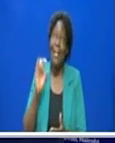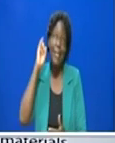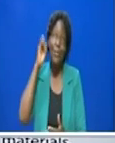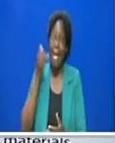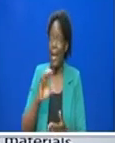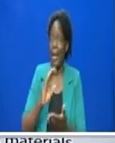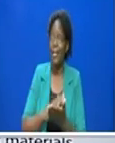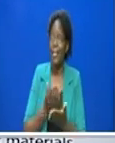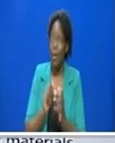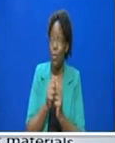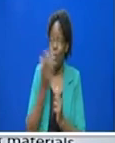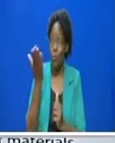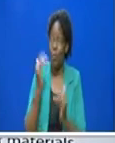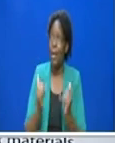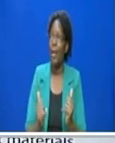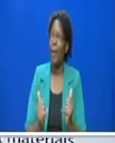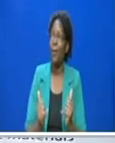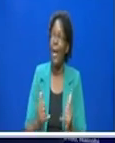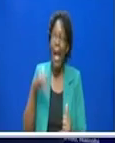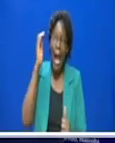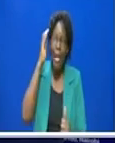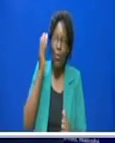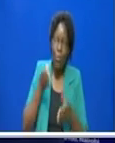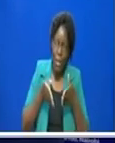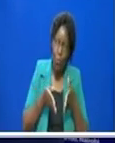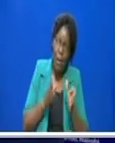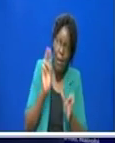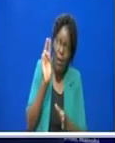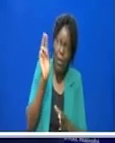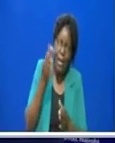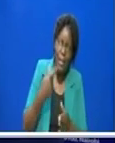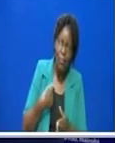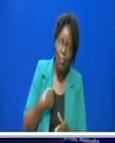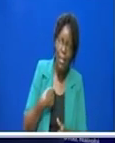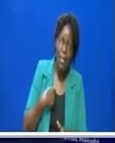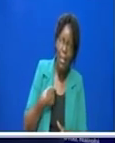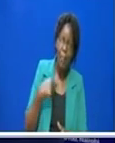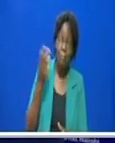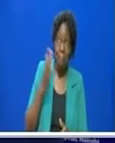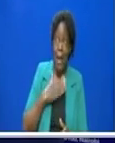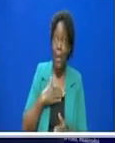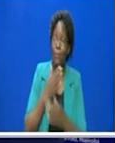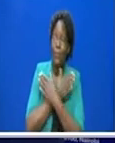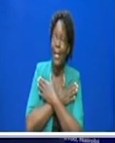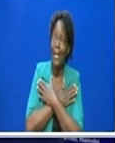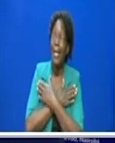with you right now. Yes. I know the way you're looking at me. my friend. Thank you very